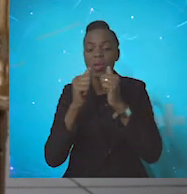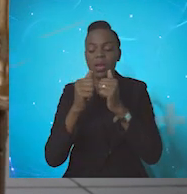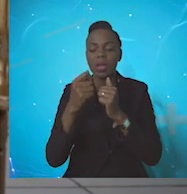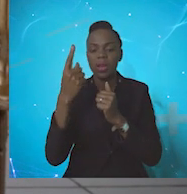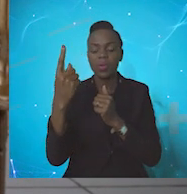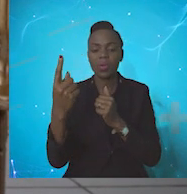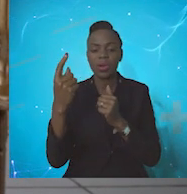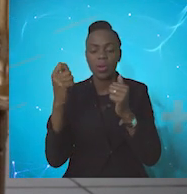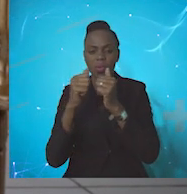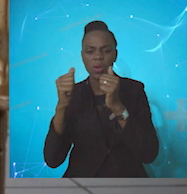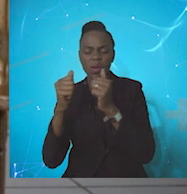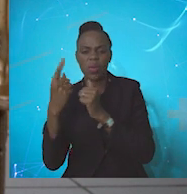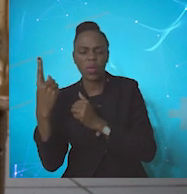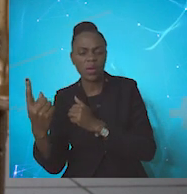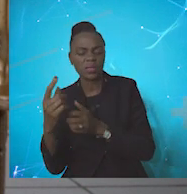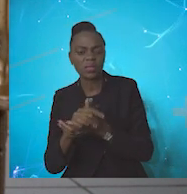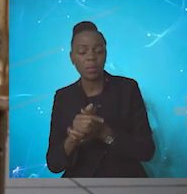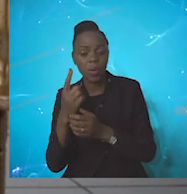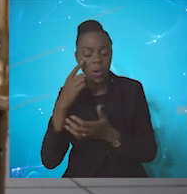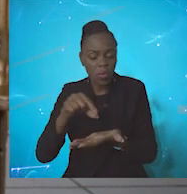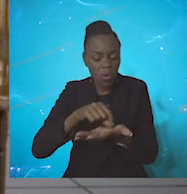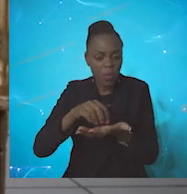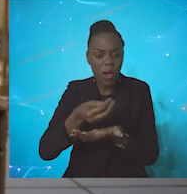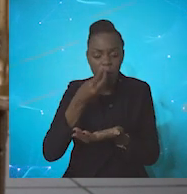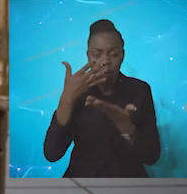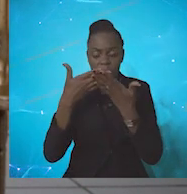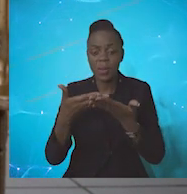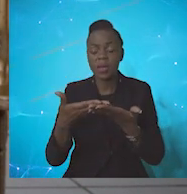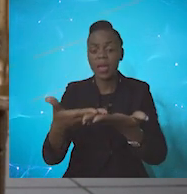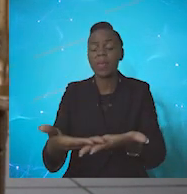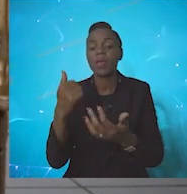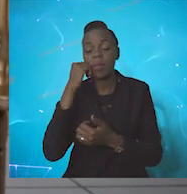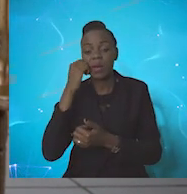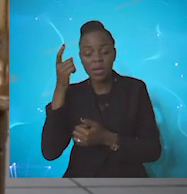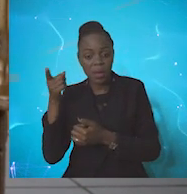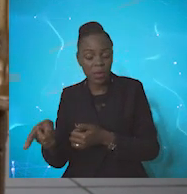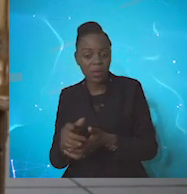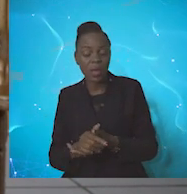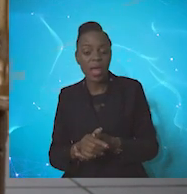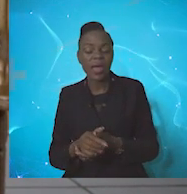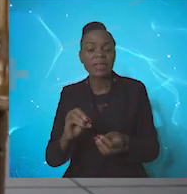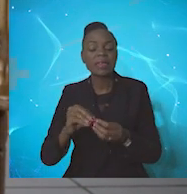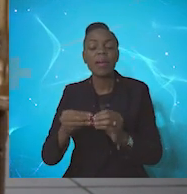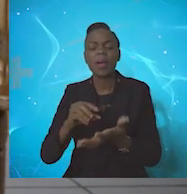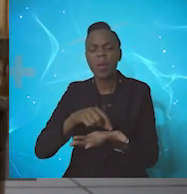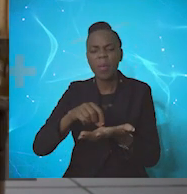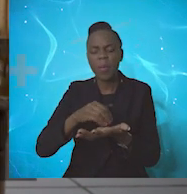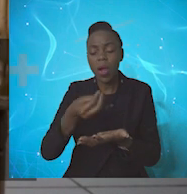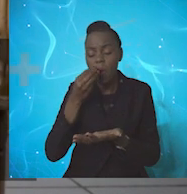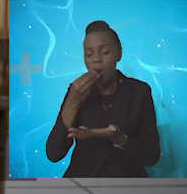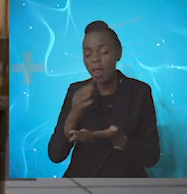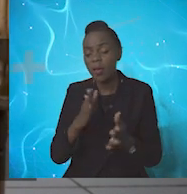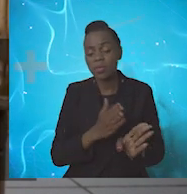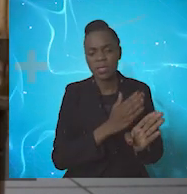2021, which was trying to see the best drugs we can give for cryptococcal meningitis. So they tried a number of drugs, and